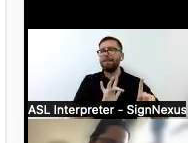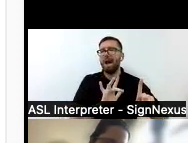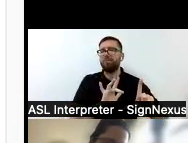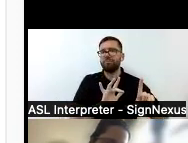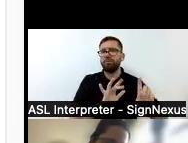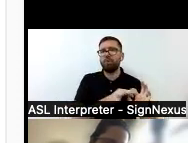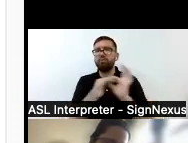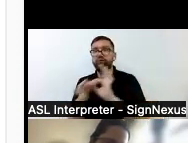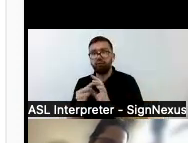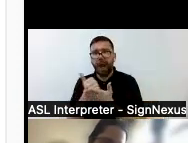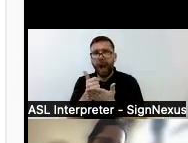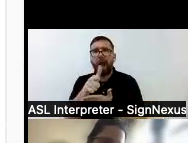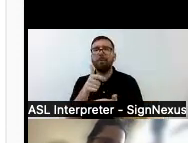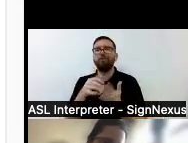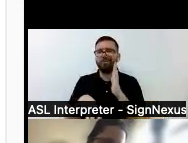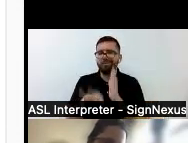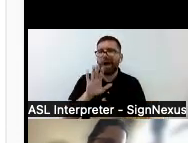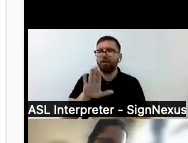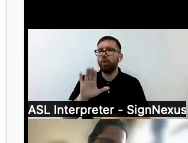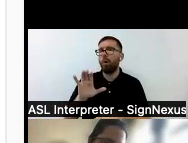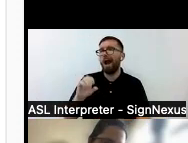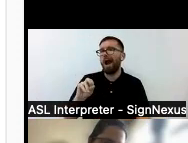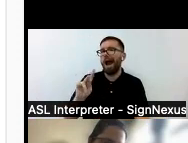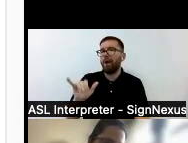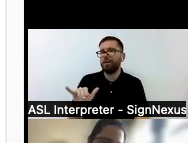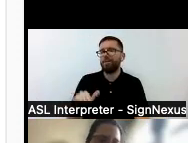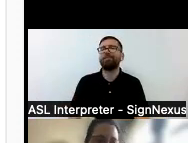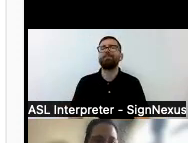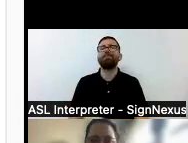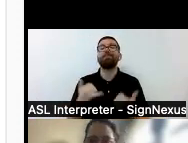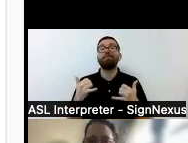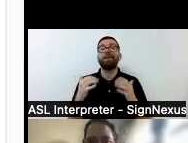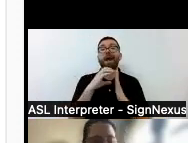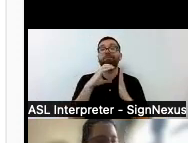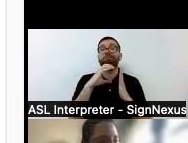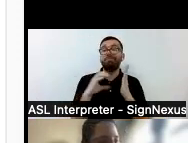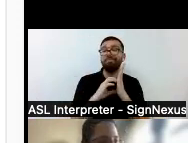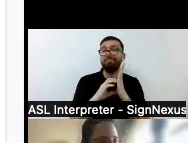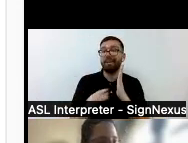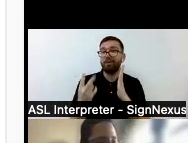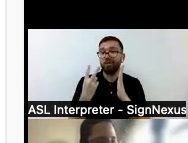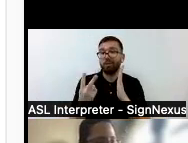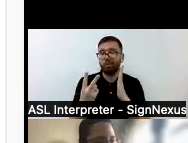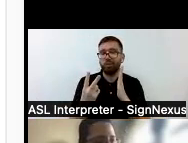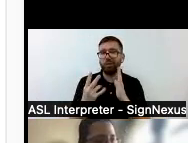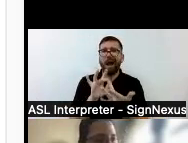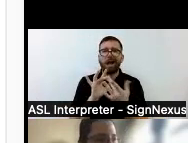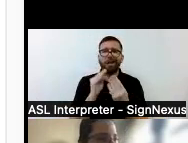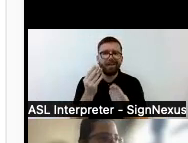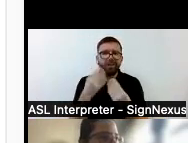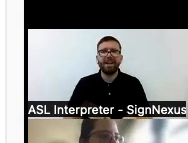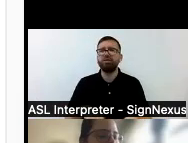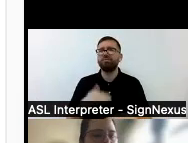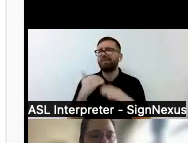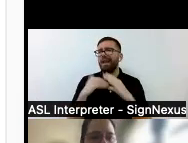that. So moving on to section 2, contact information. It's just an email address, your